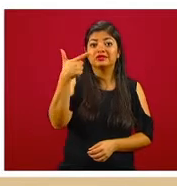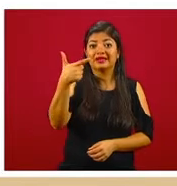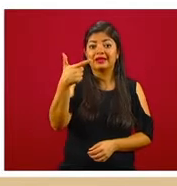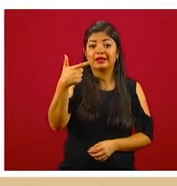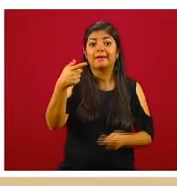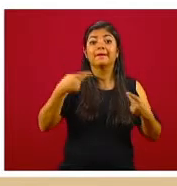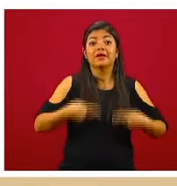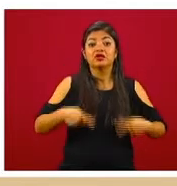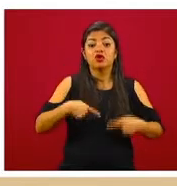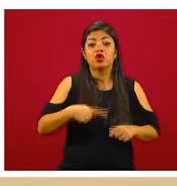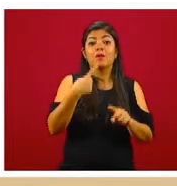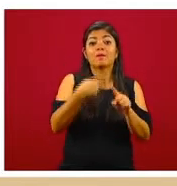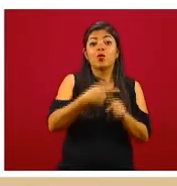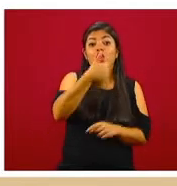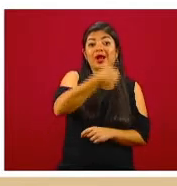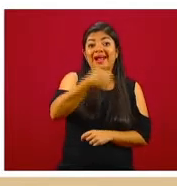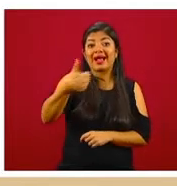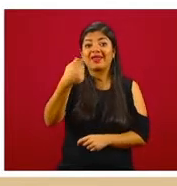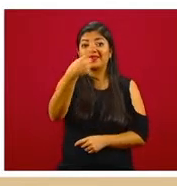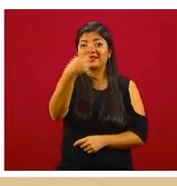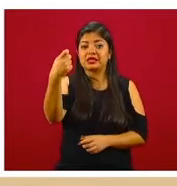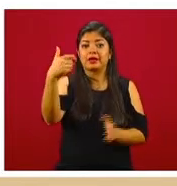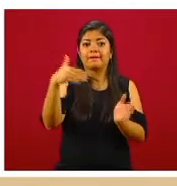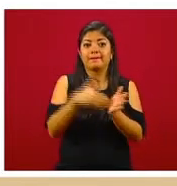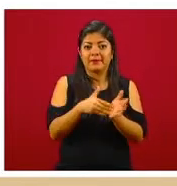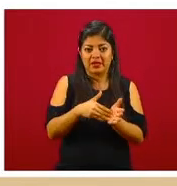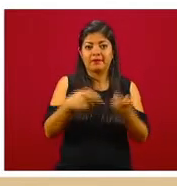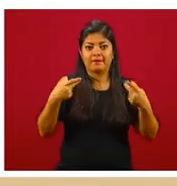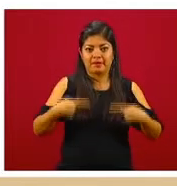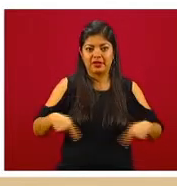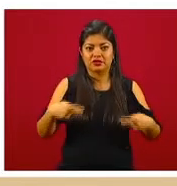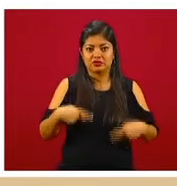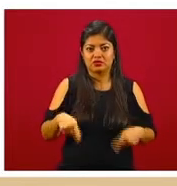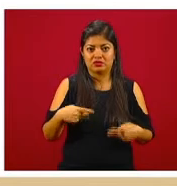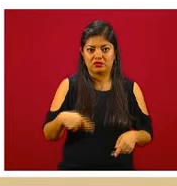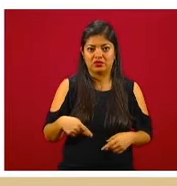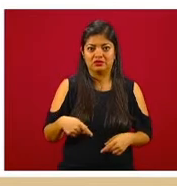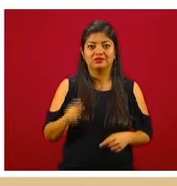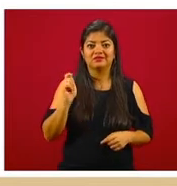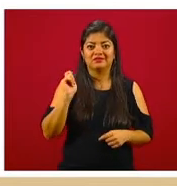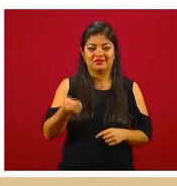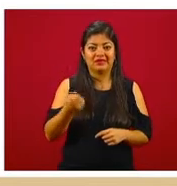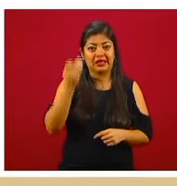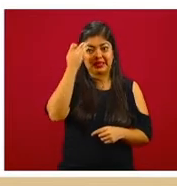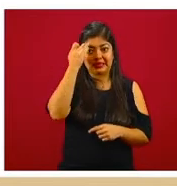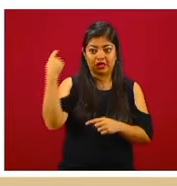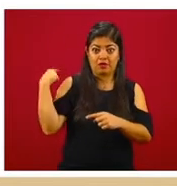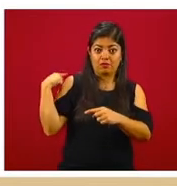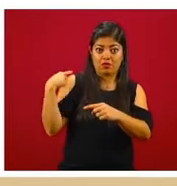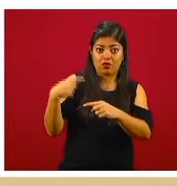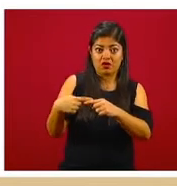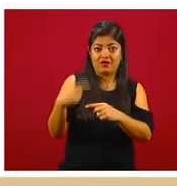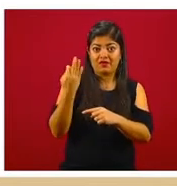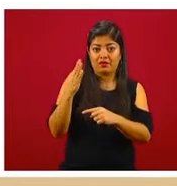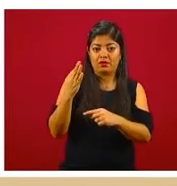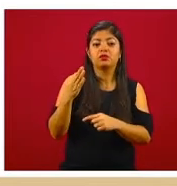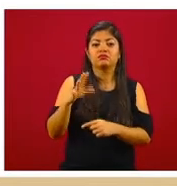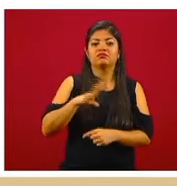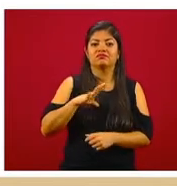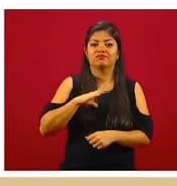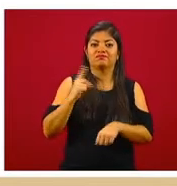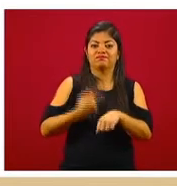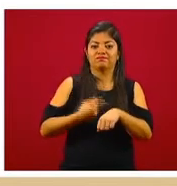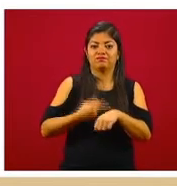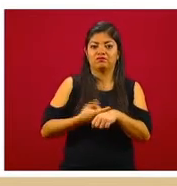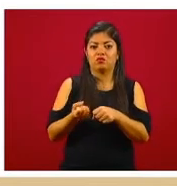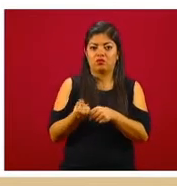personas 28, por cada we 100,000 have habitantes en México identified en algún that momento de todo este 63.7 out of tiempo han tenido 100,000 inhabitants COVID y in